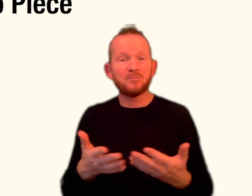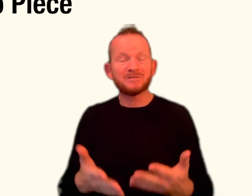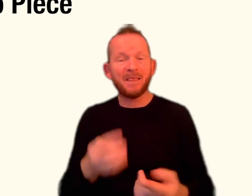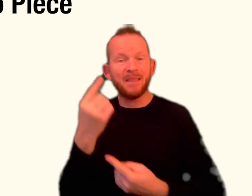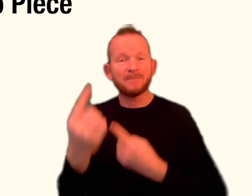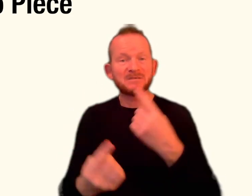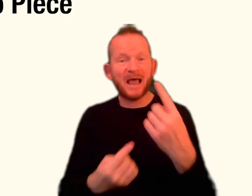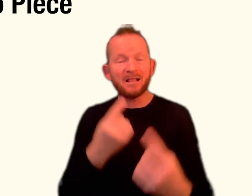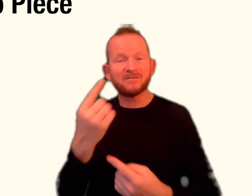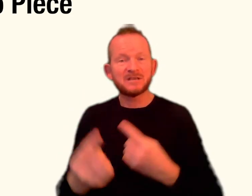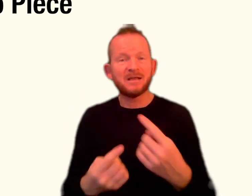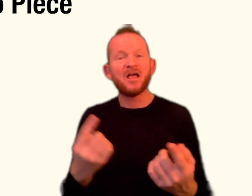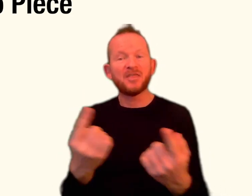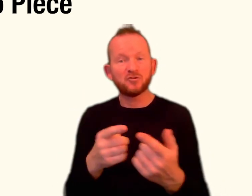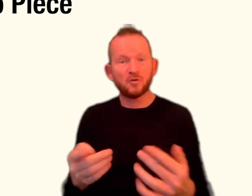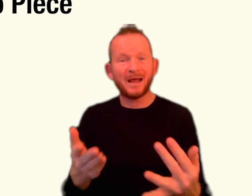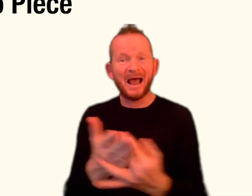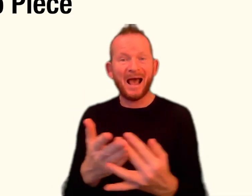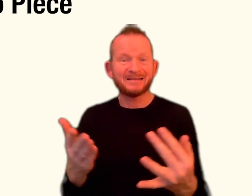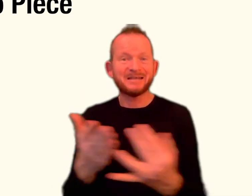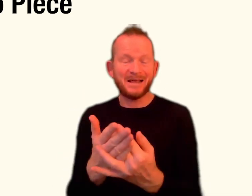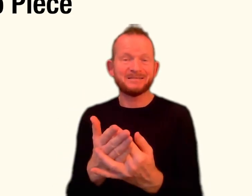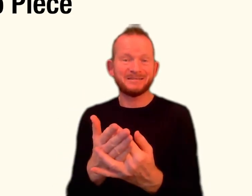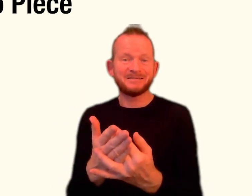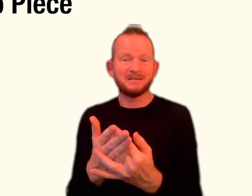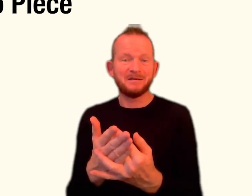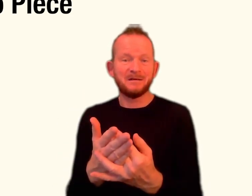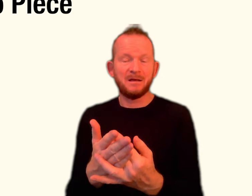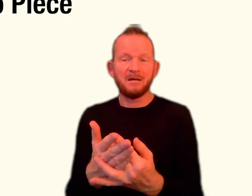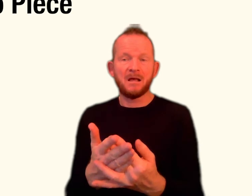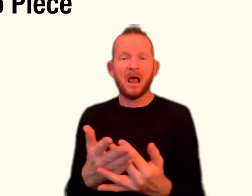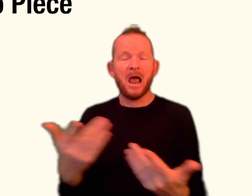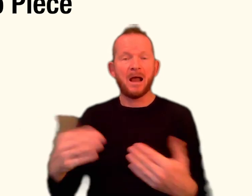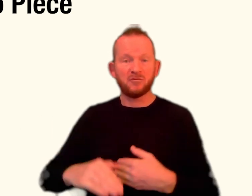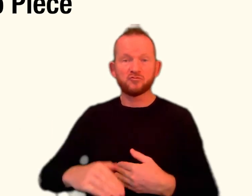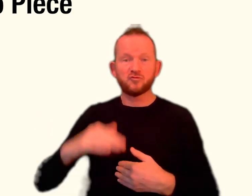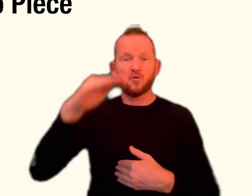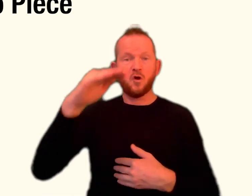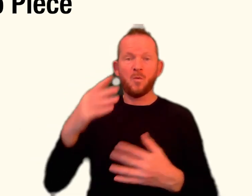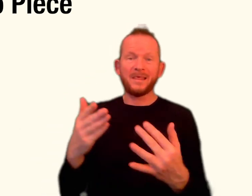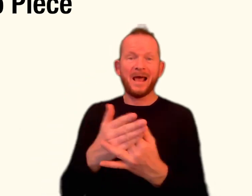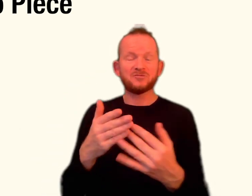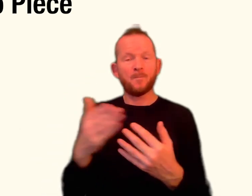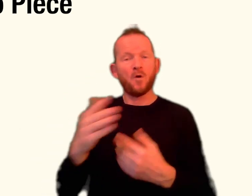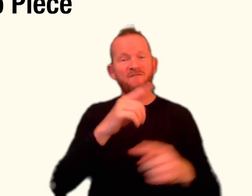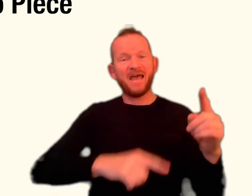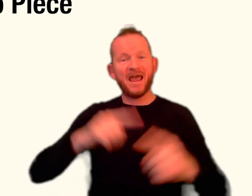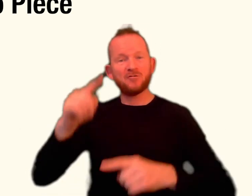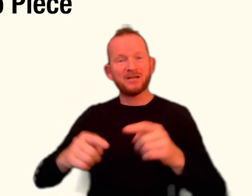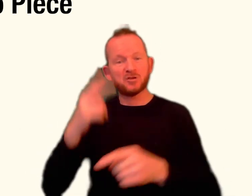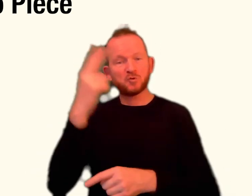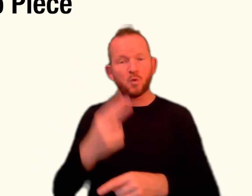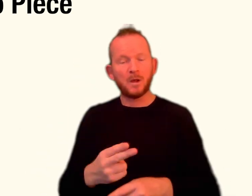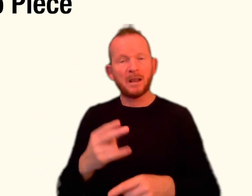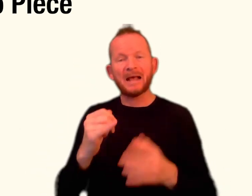or the kind of things that you can access. And of course, I've grown up with access to a lot more varied schooling like